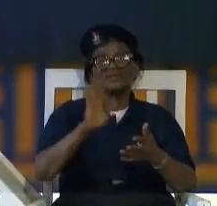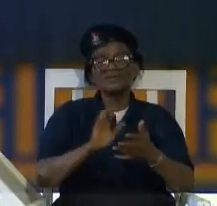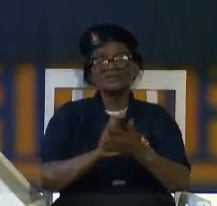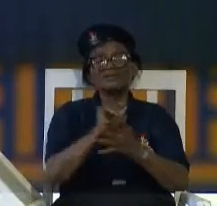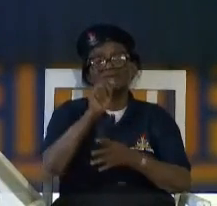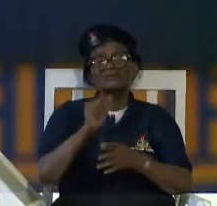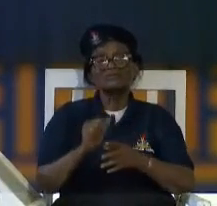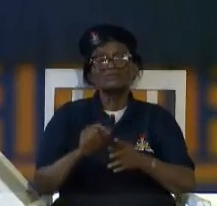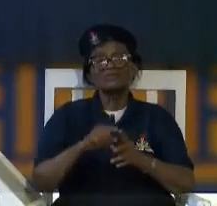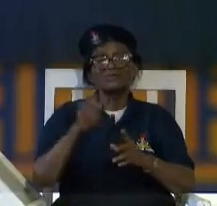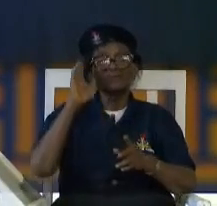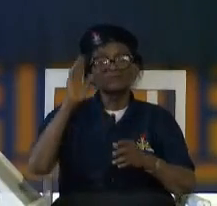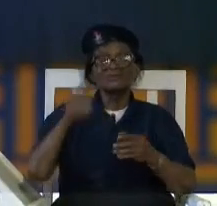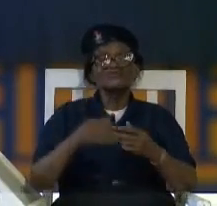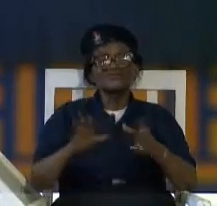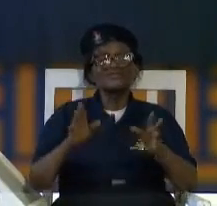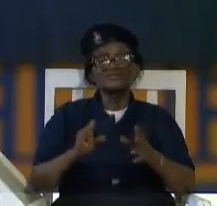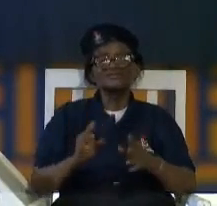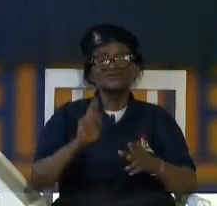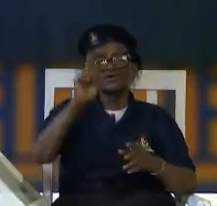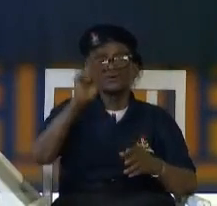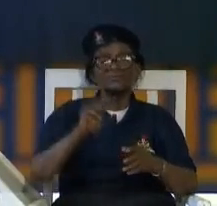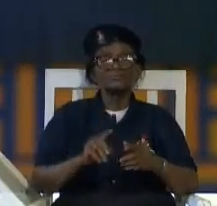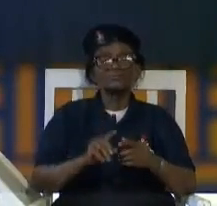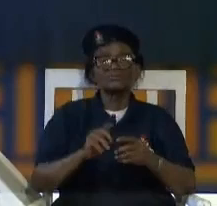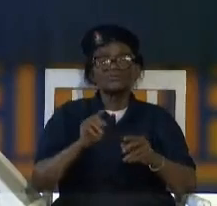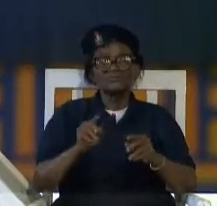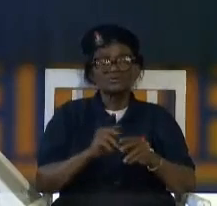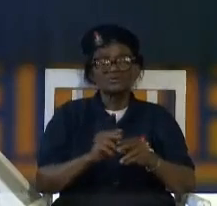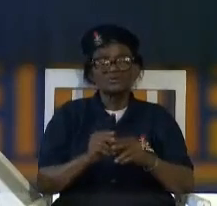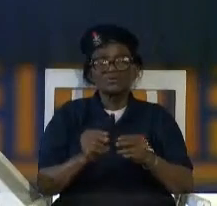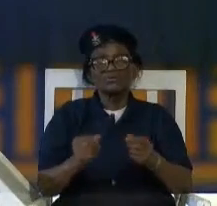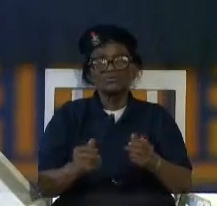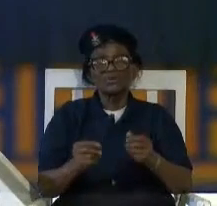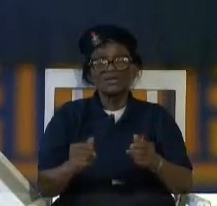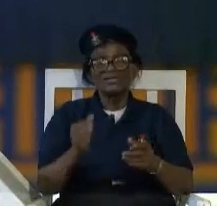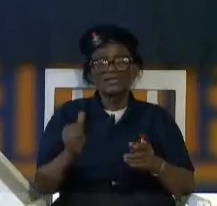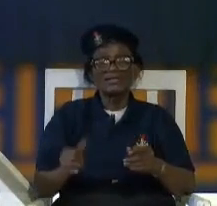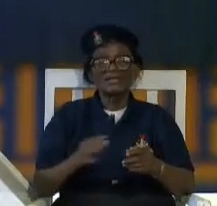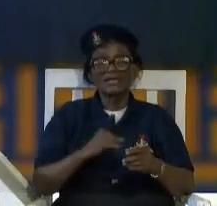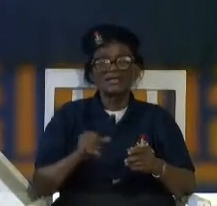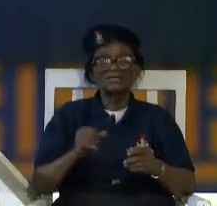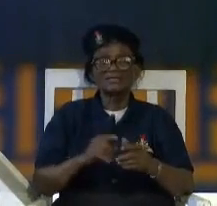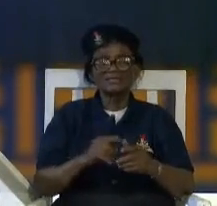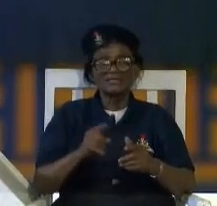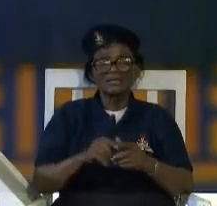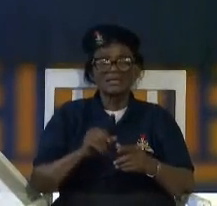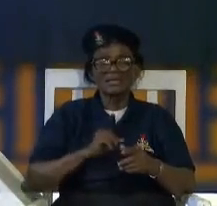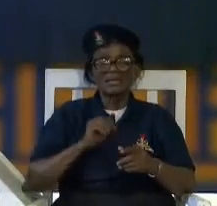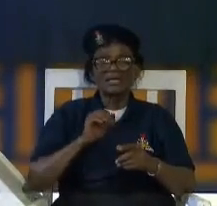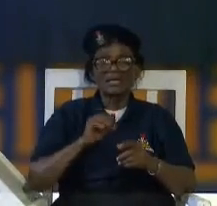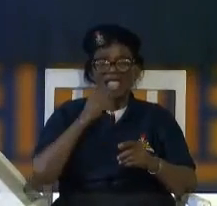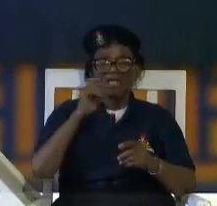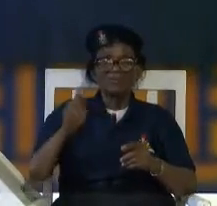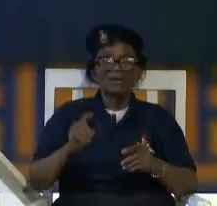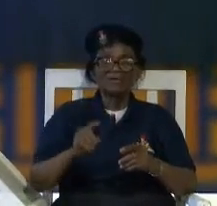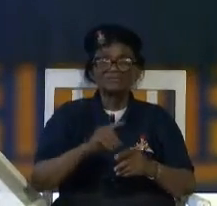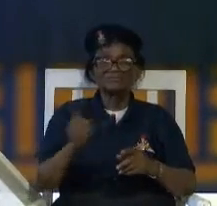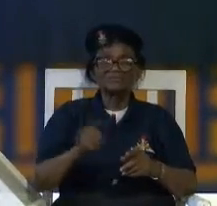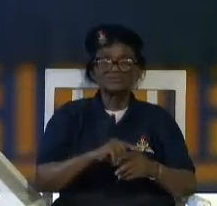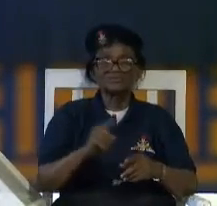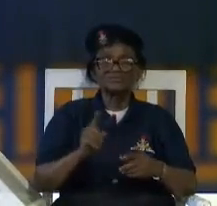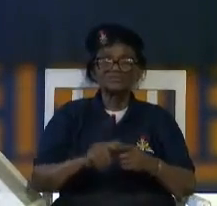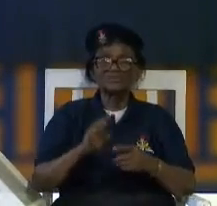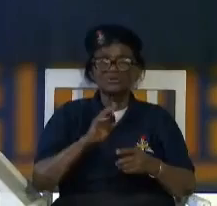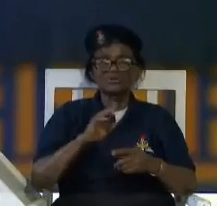I will remind you of two little stories quickly, and then I release you to go and pray.